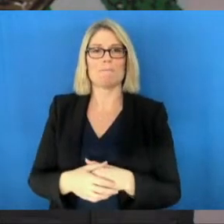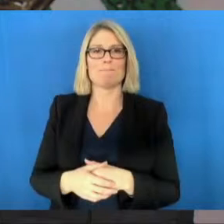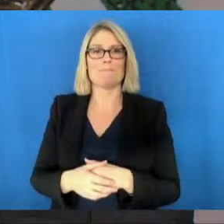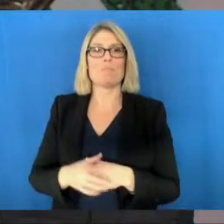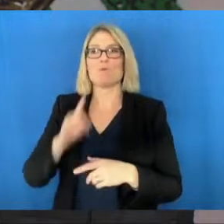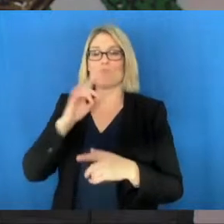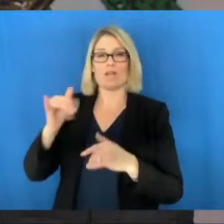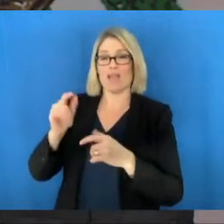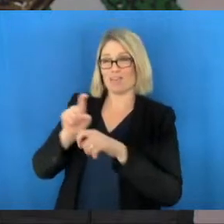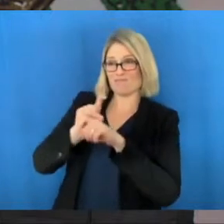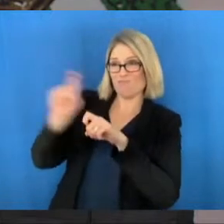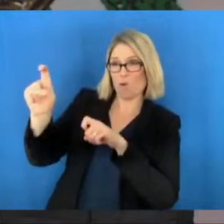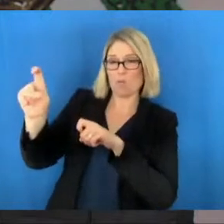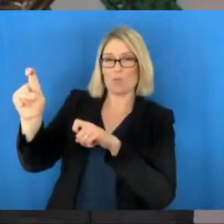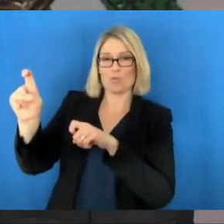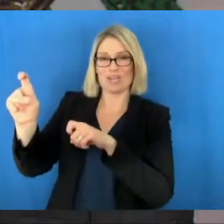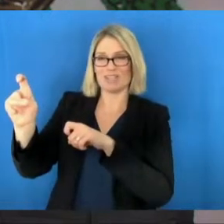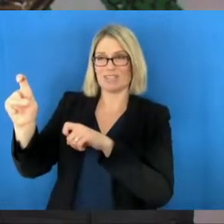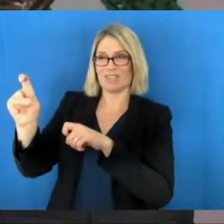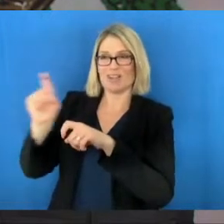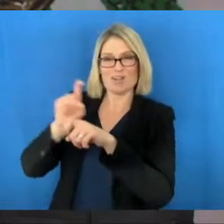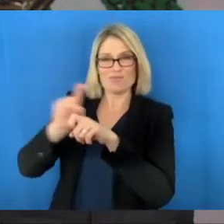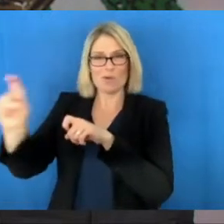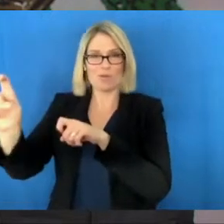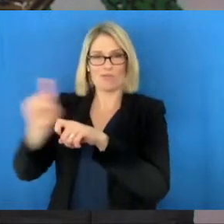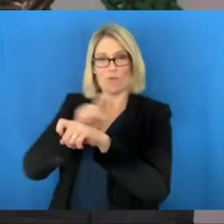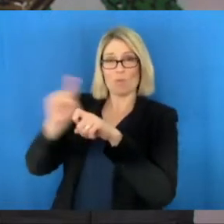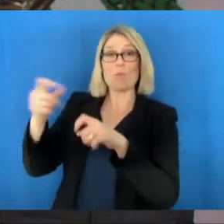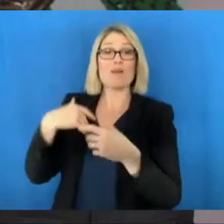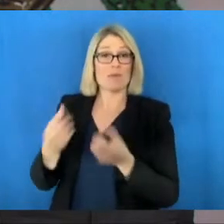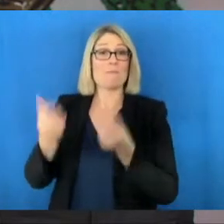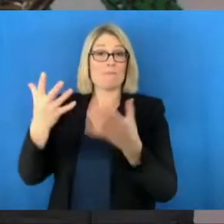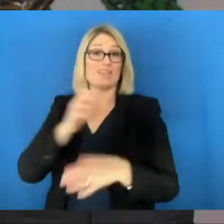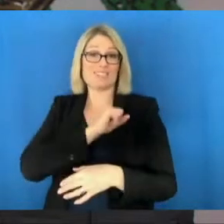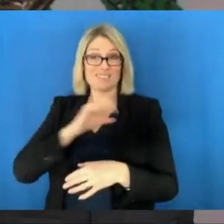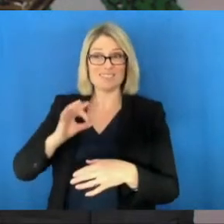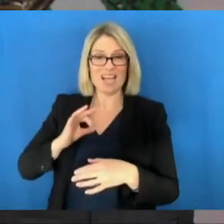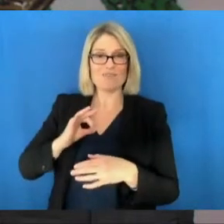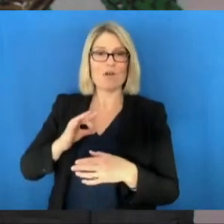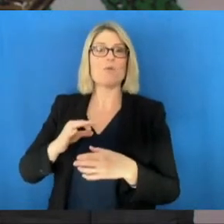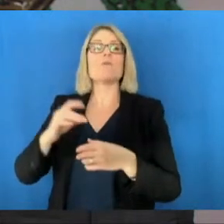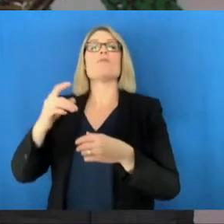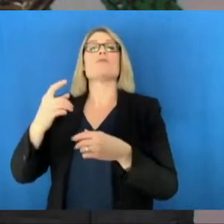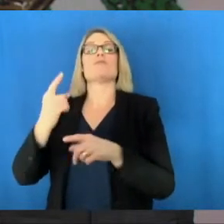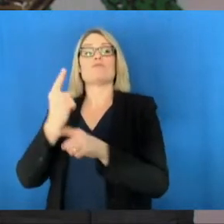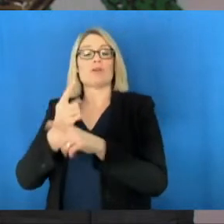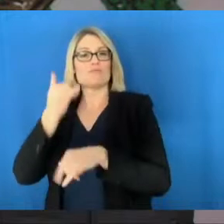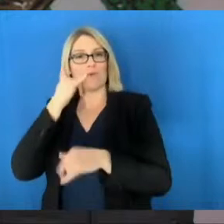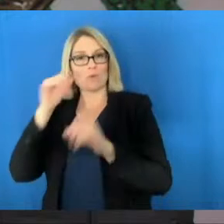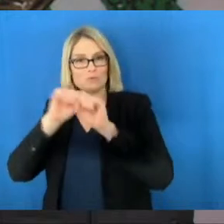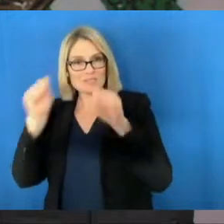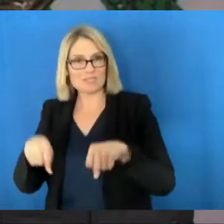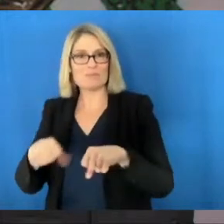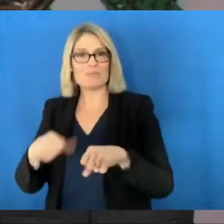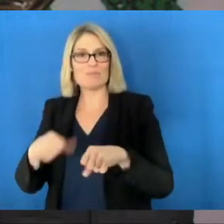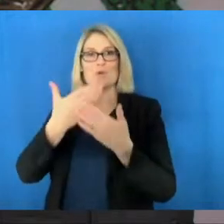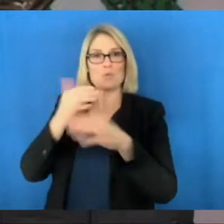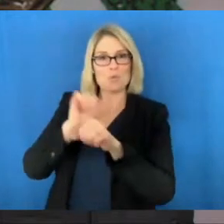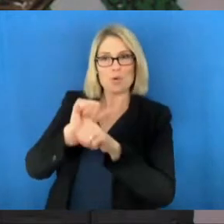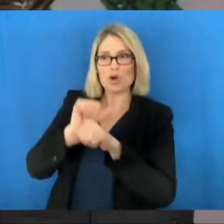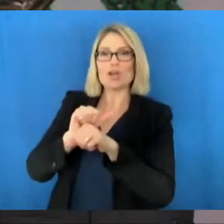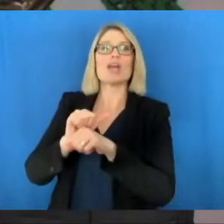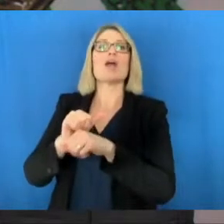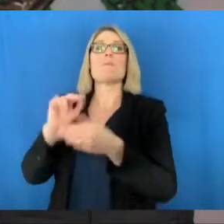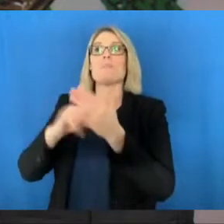system, even though there were multiple staff there, to be able to have the right phone system that would function for the volume of calls it